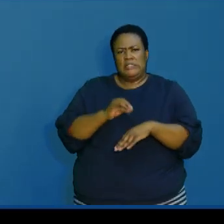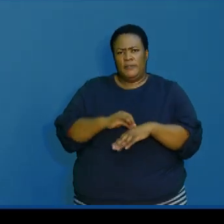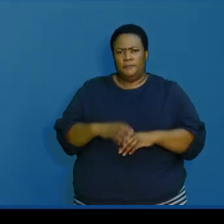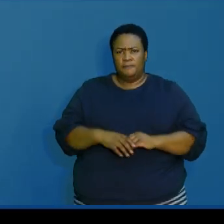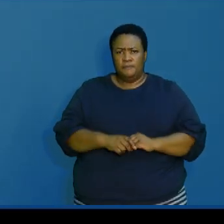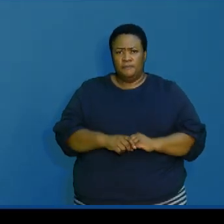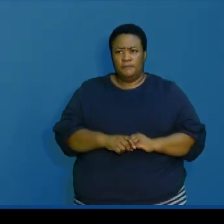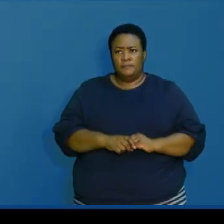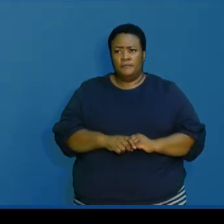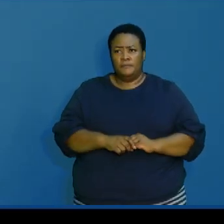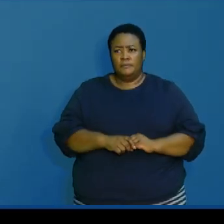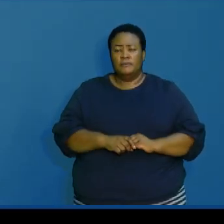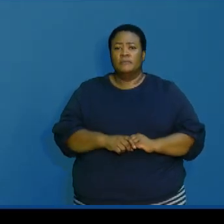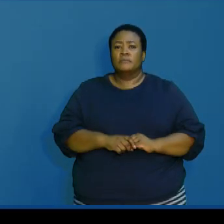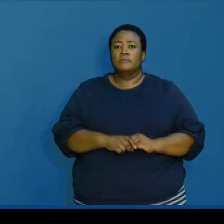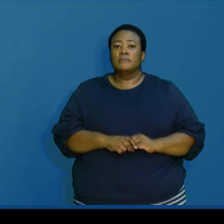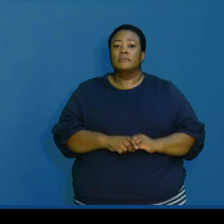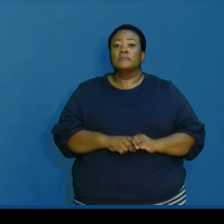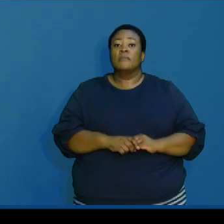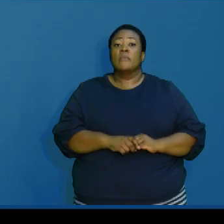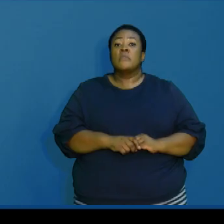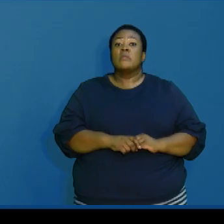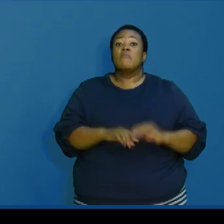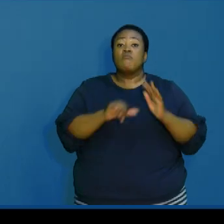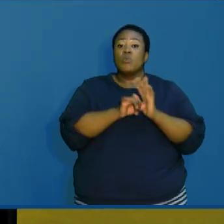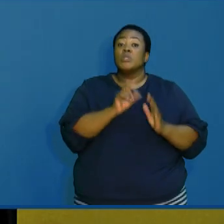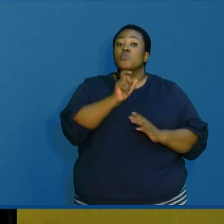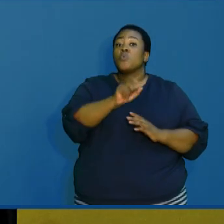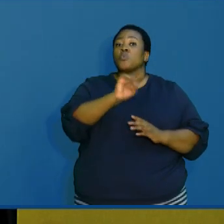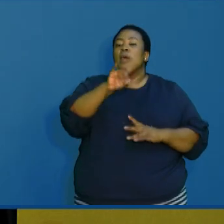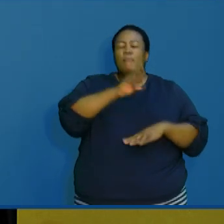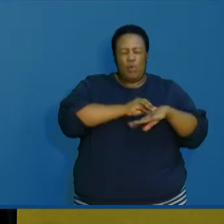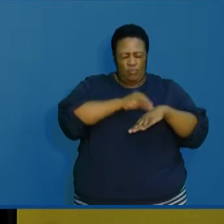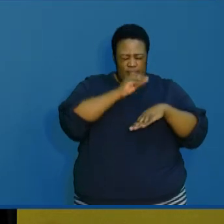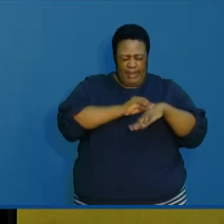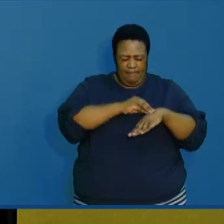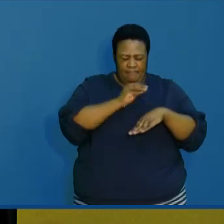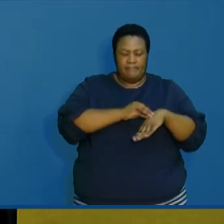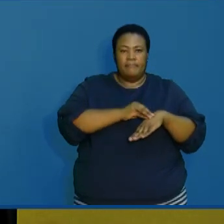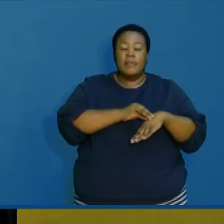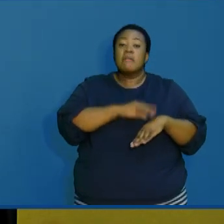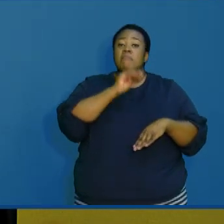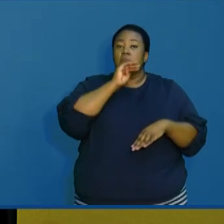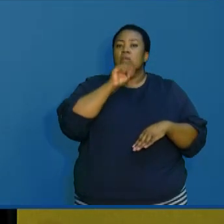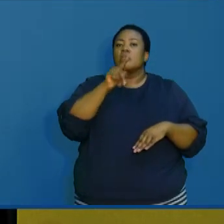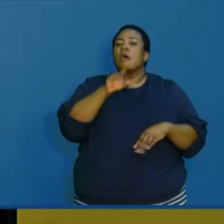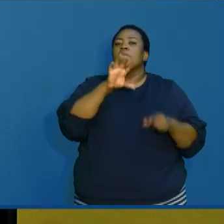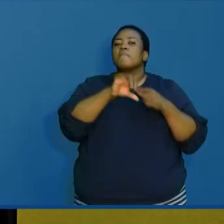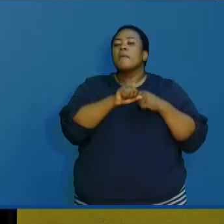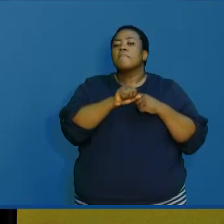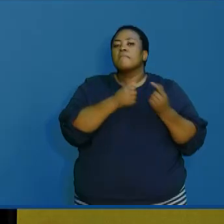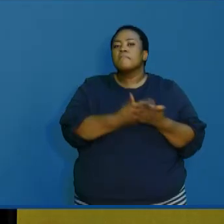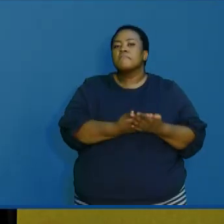The root word is problem. This means that obviously you may find it